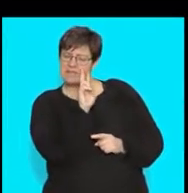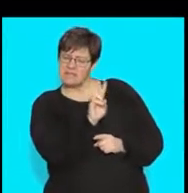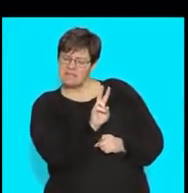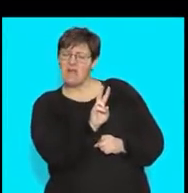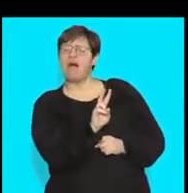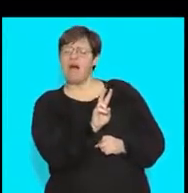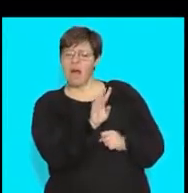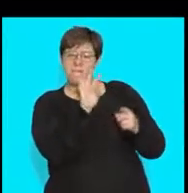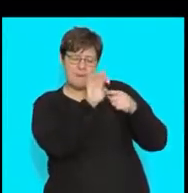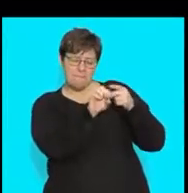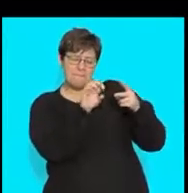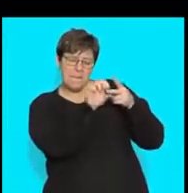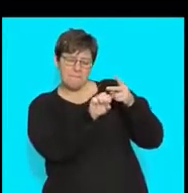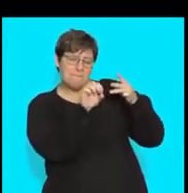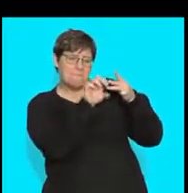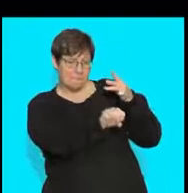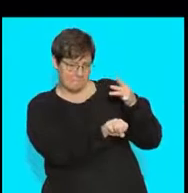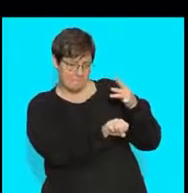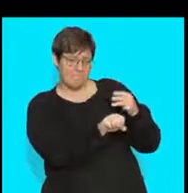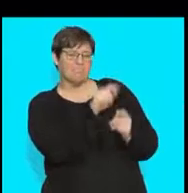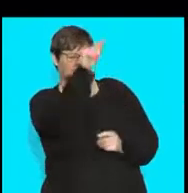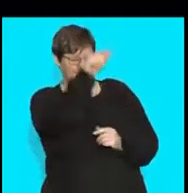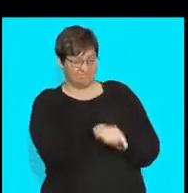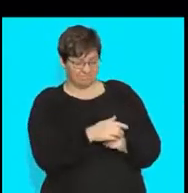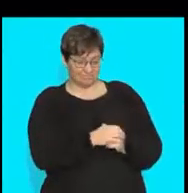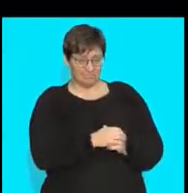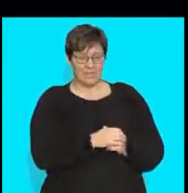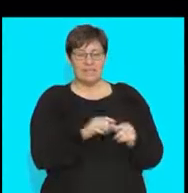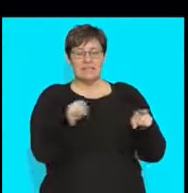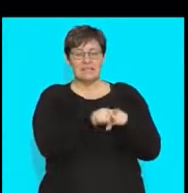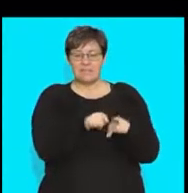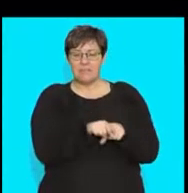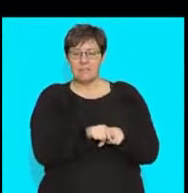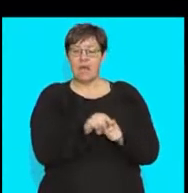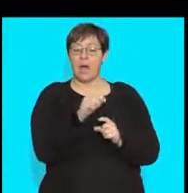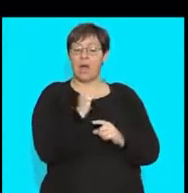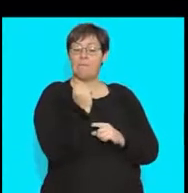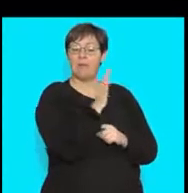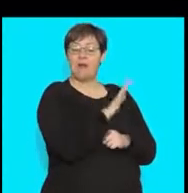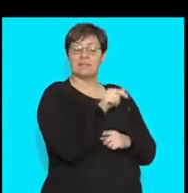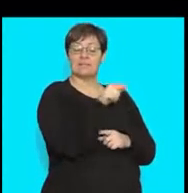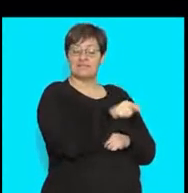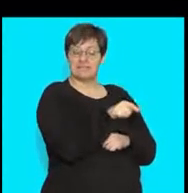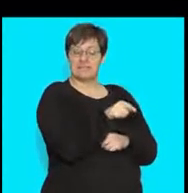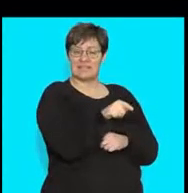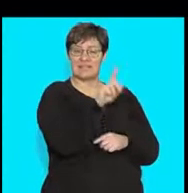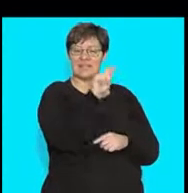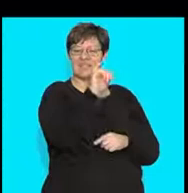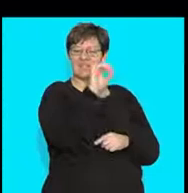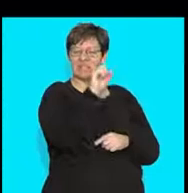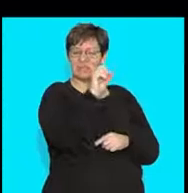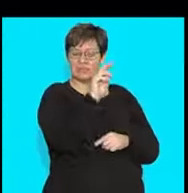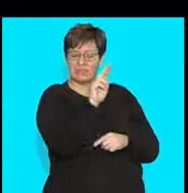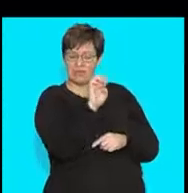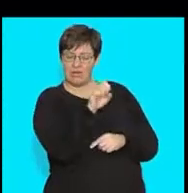all right, and recognize a lot of them. You also, when you look at plant organs and plant